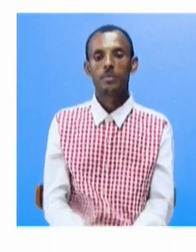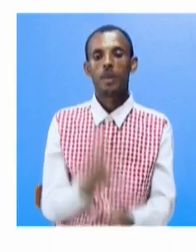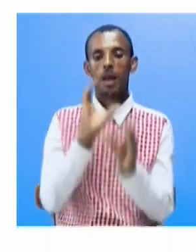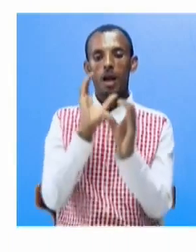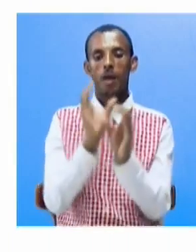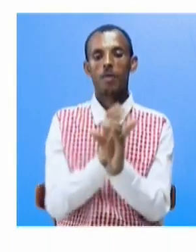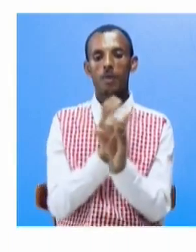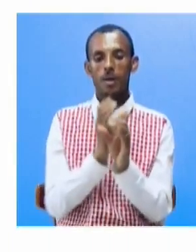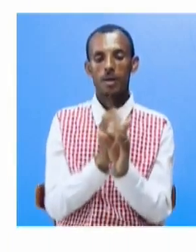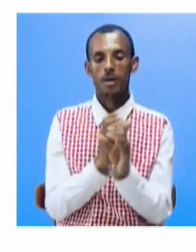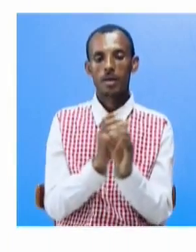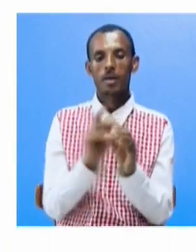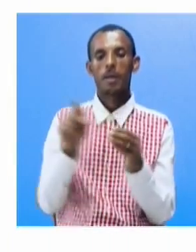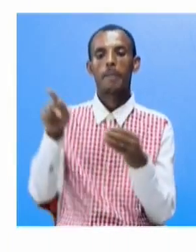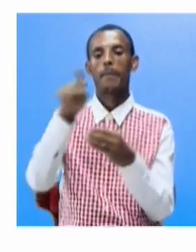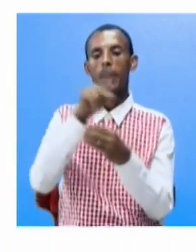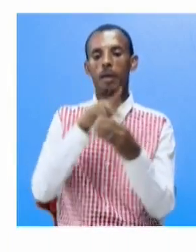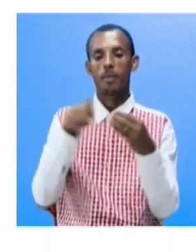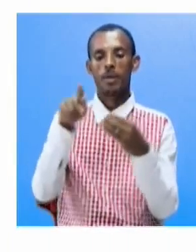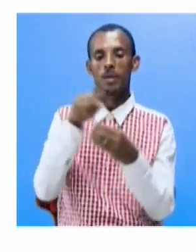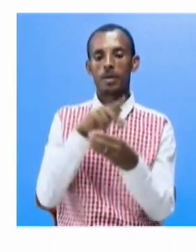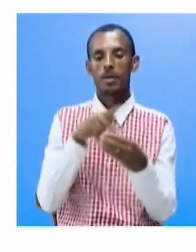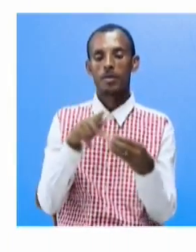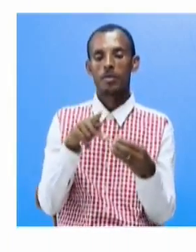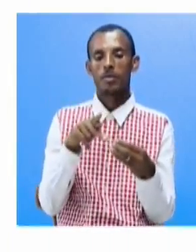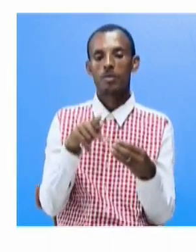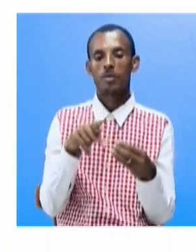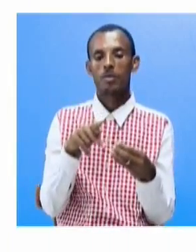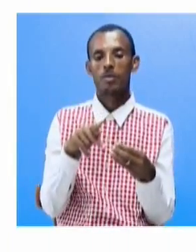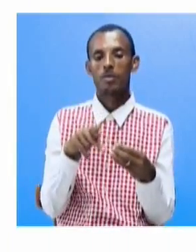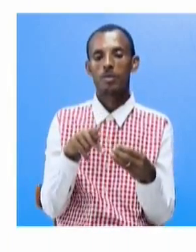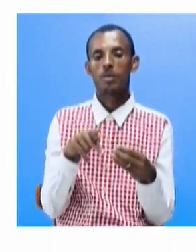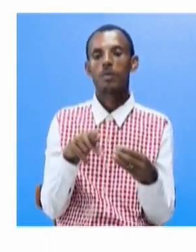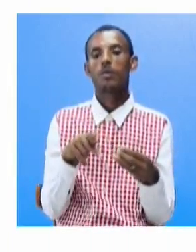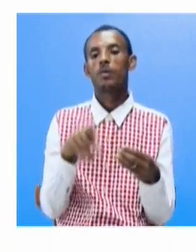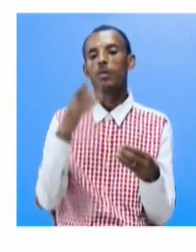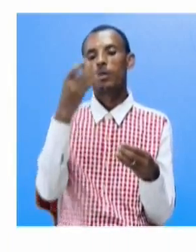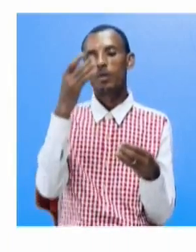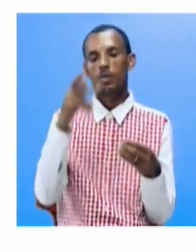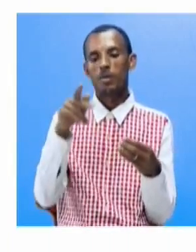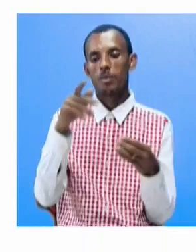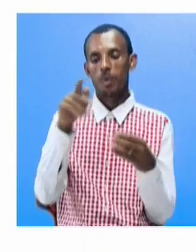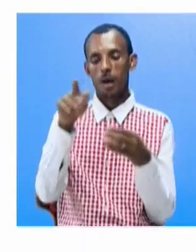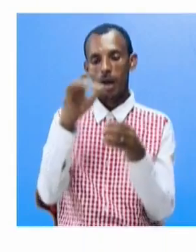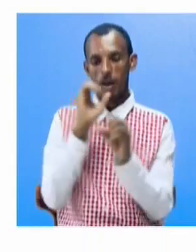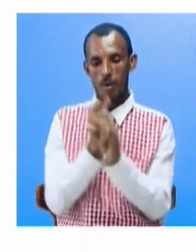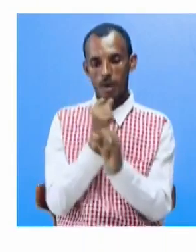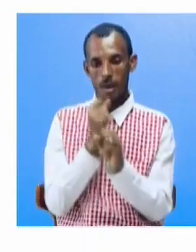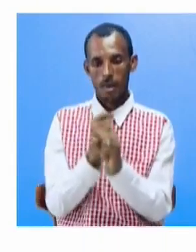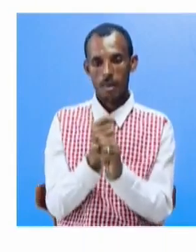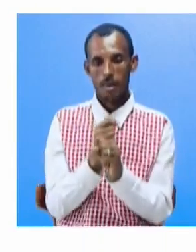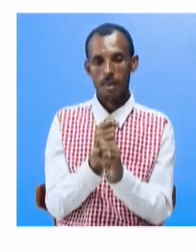Calculate the perimeter of the following semicircular region. Calculate